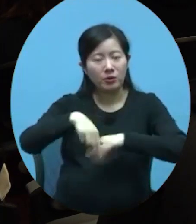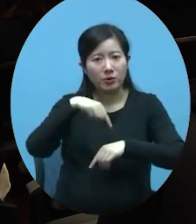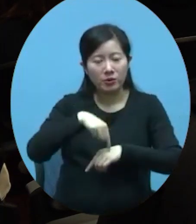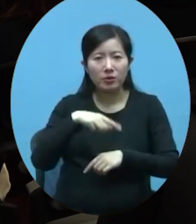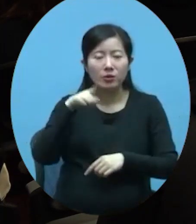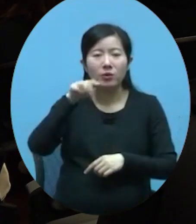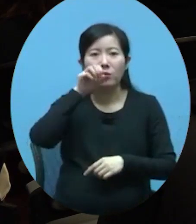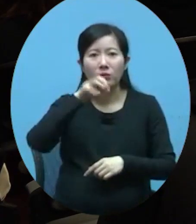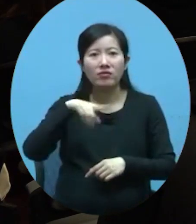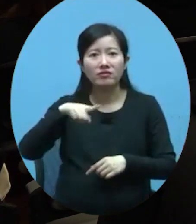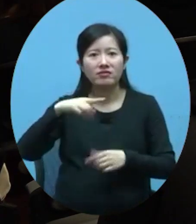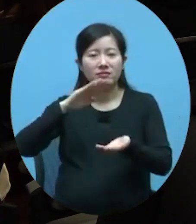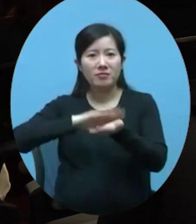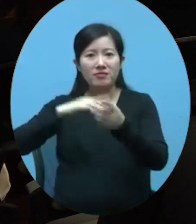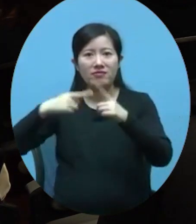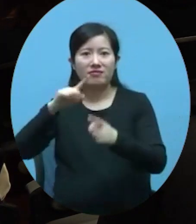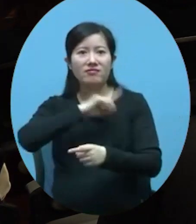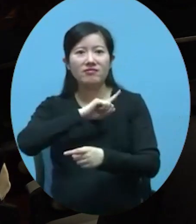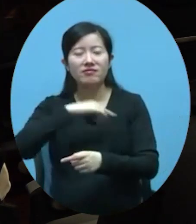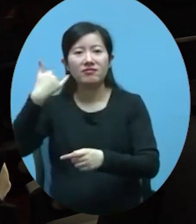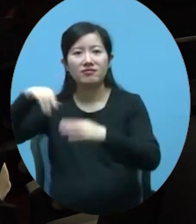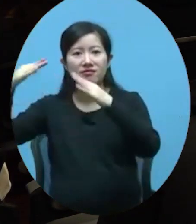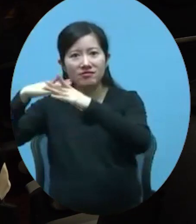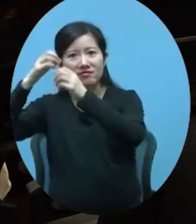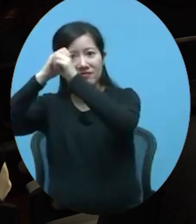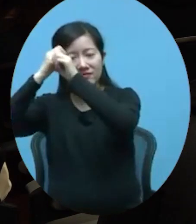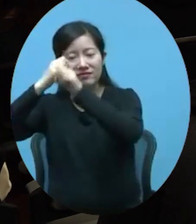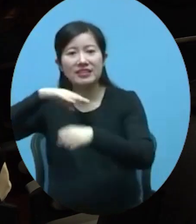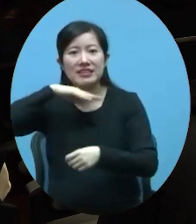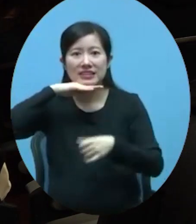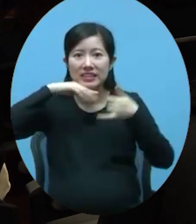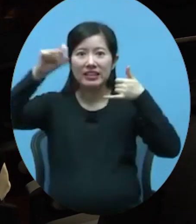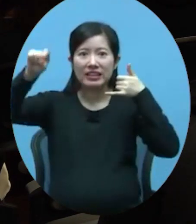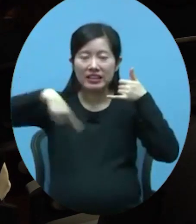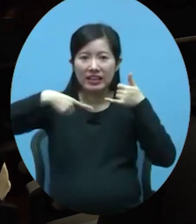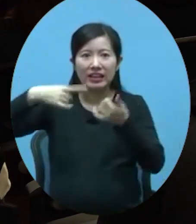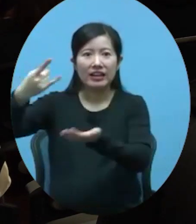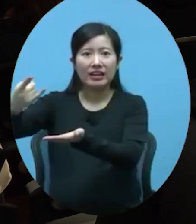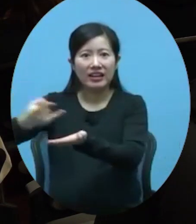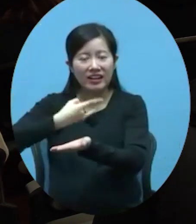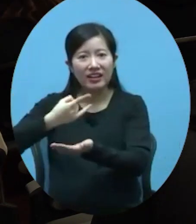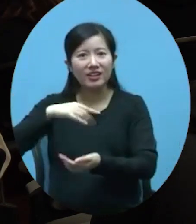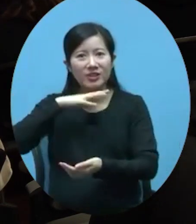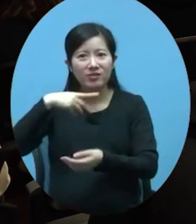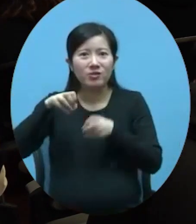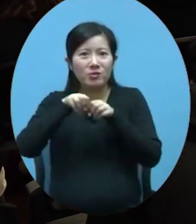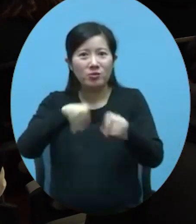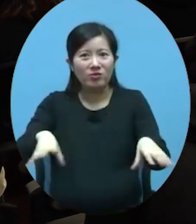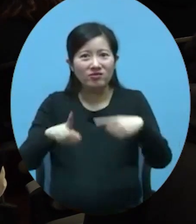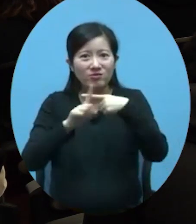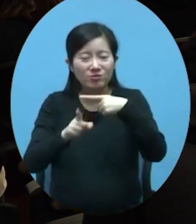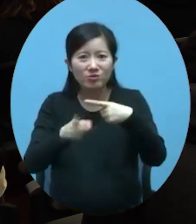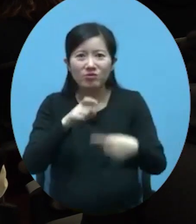the results before the results are out is this a risk to the community and the second the